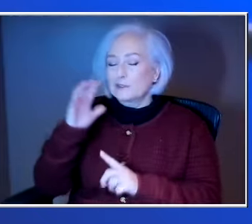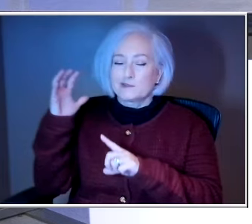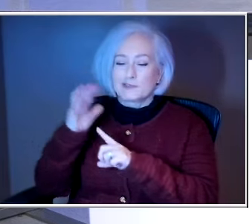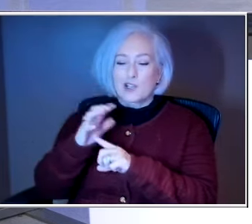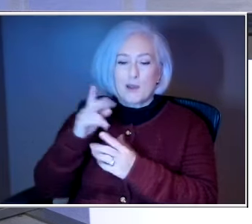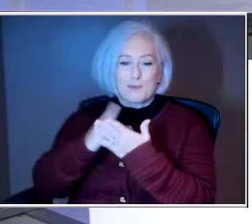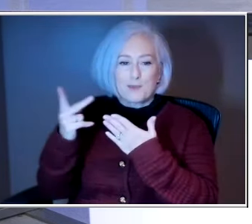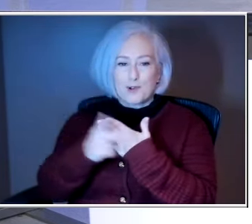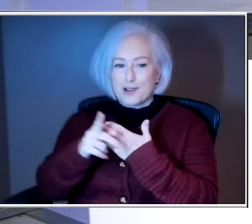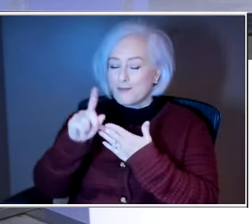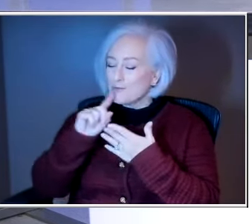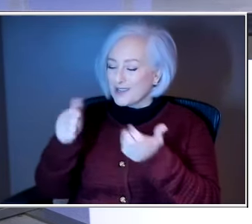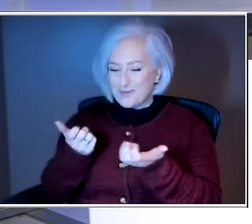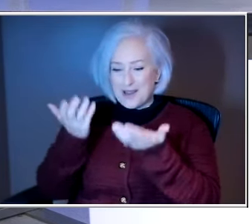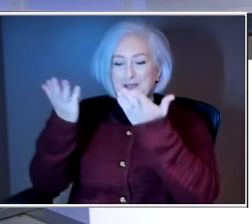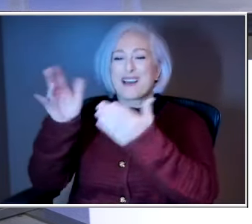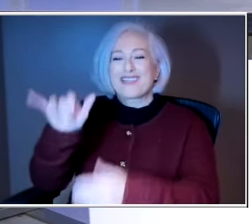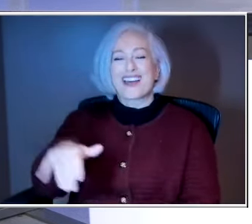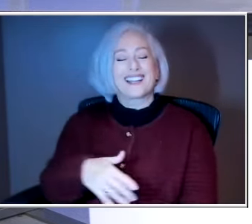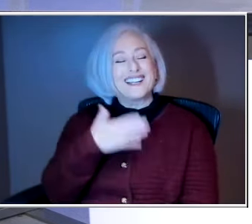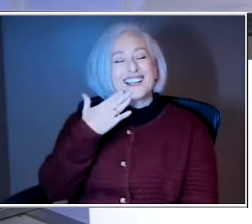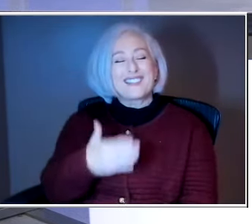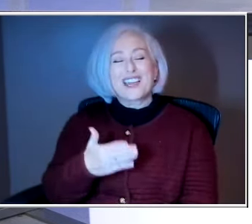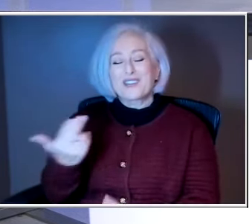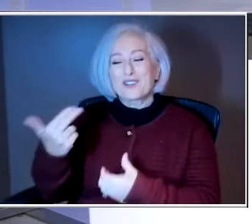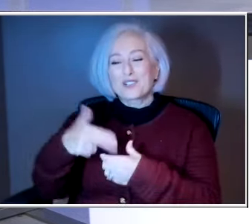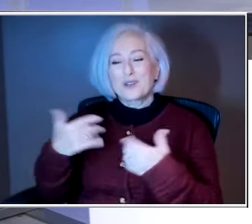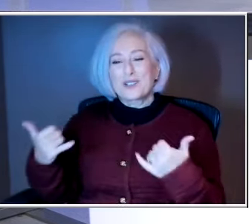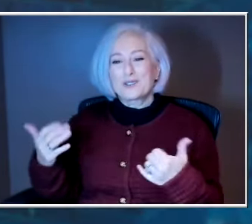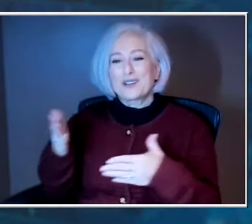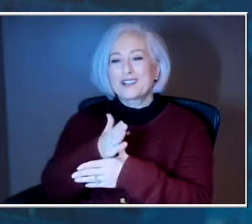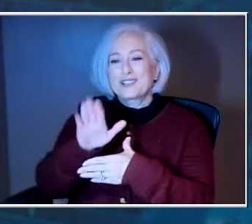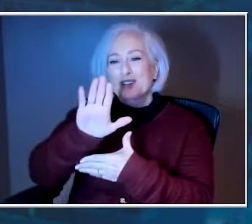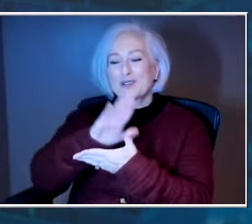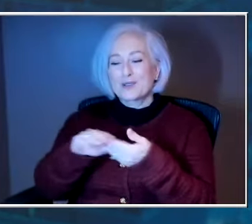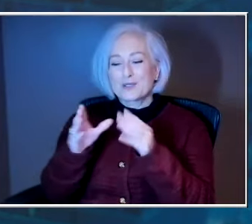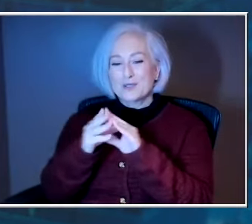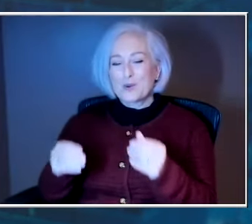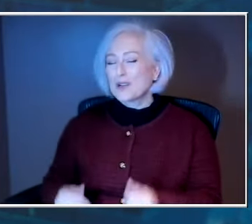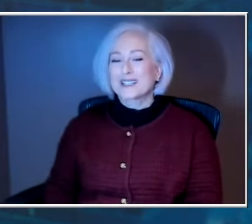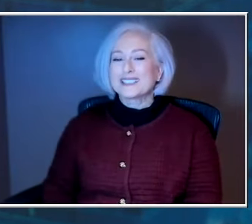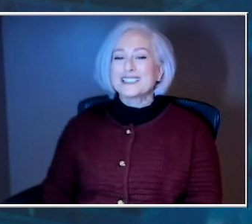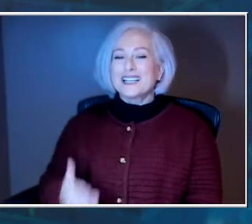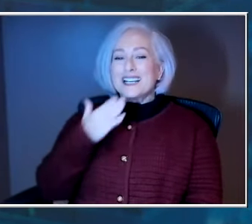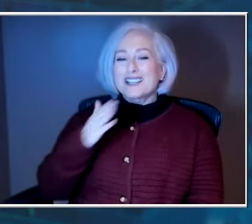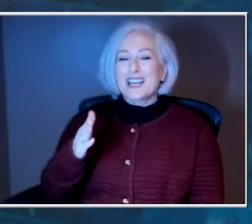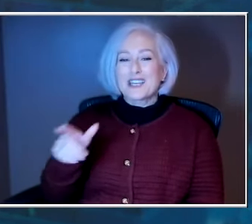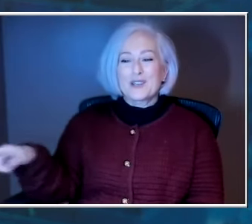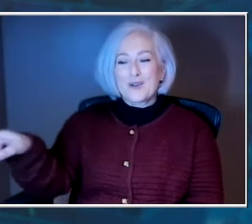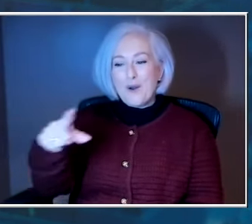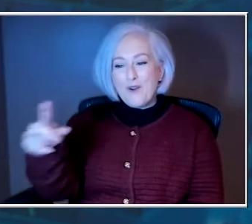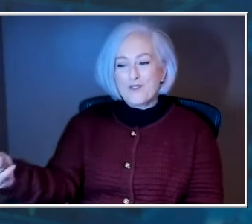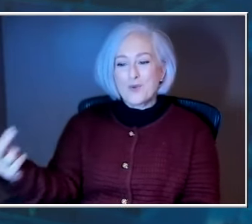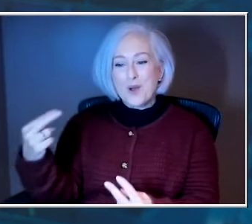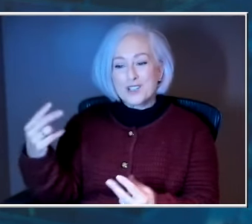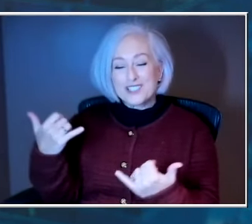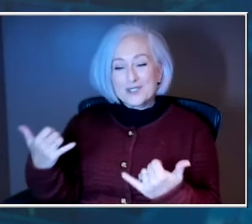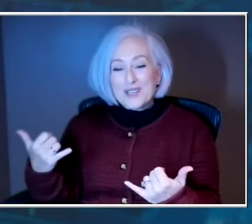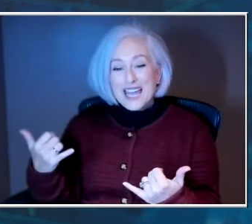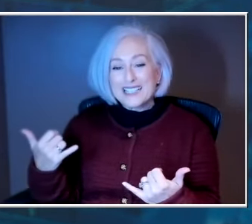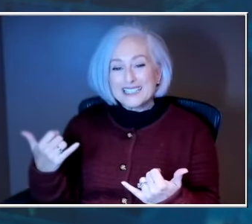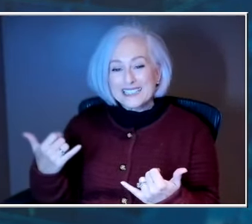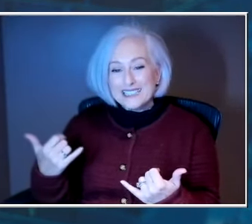Thank you for that. And thank you for being with us today and sharing your story. We appreciate you. Well, thank you to all of our viewers as well for being with us today. As we head into the